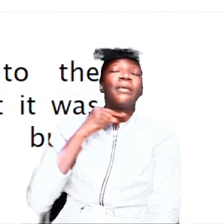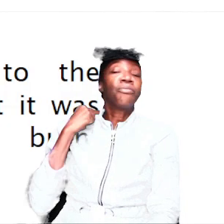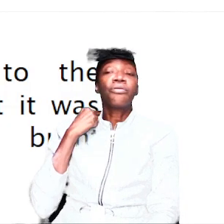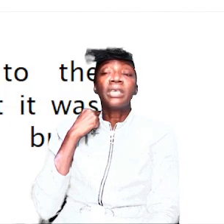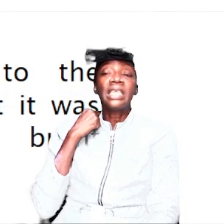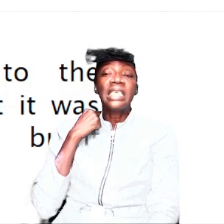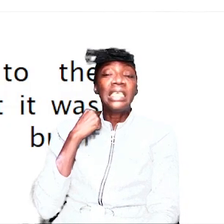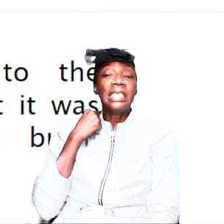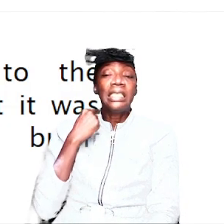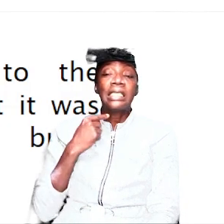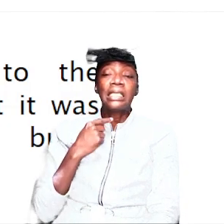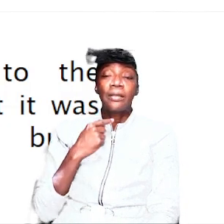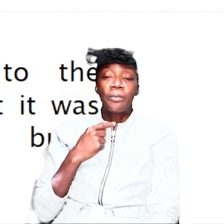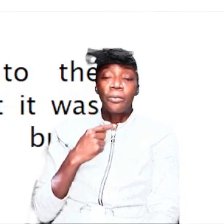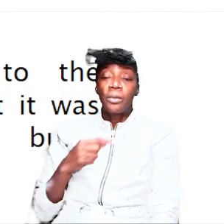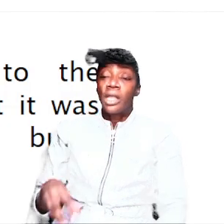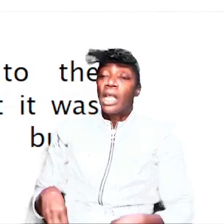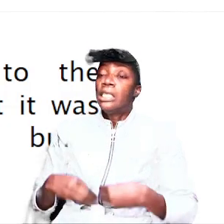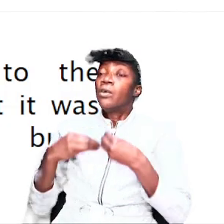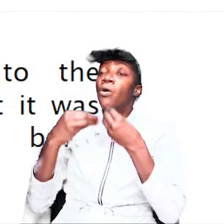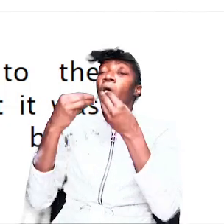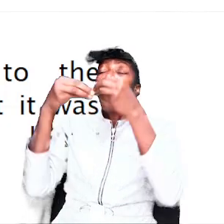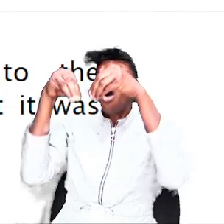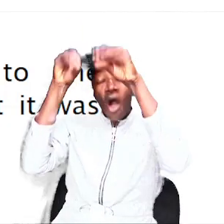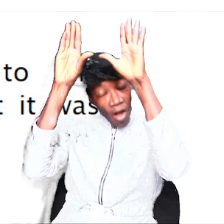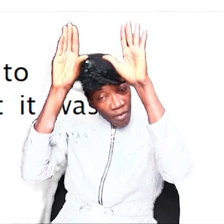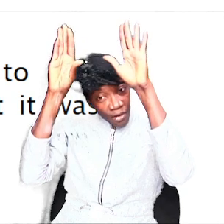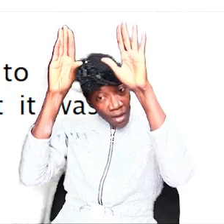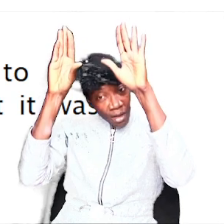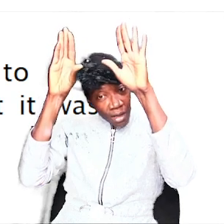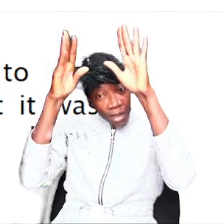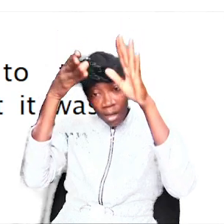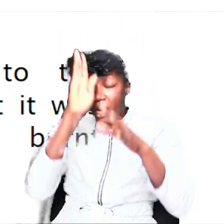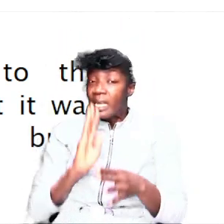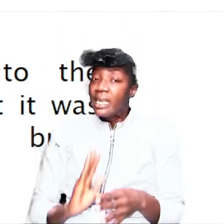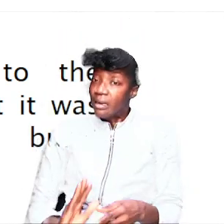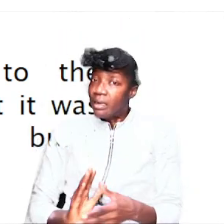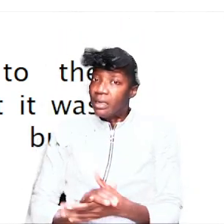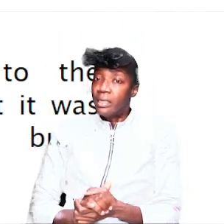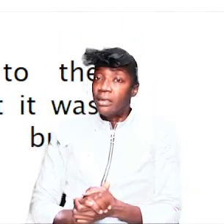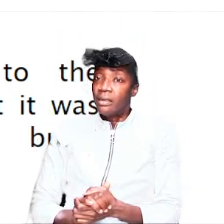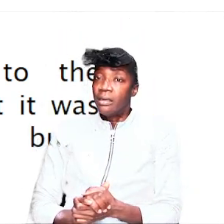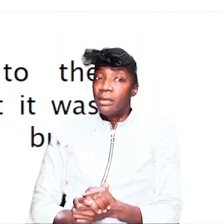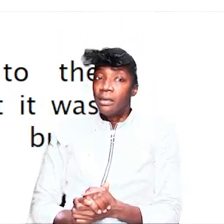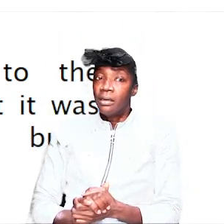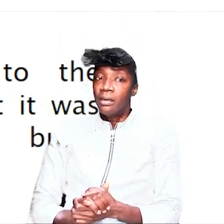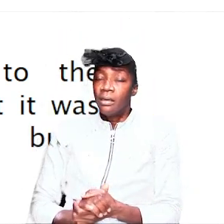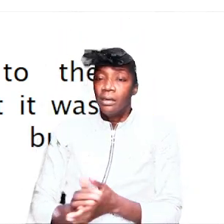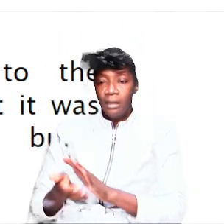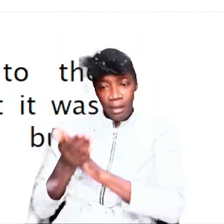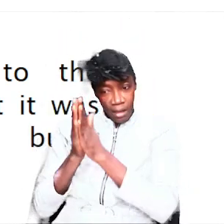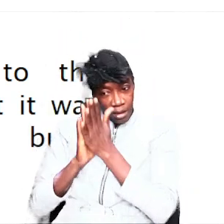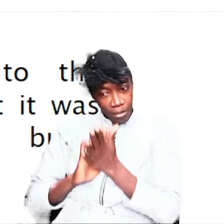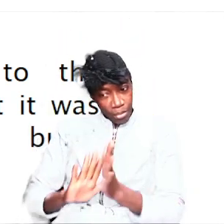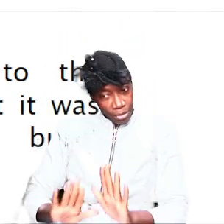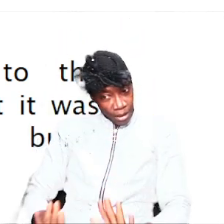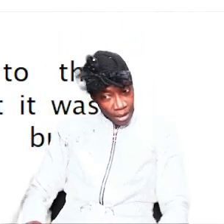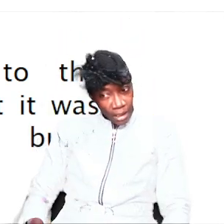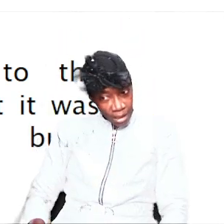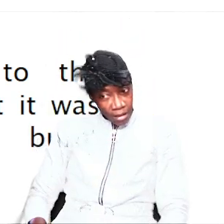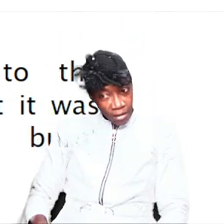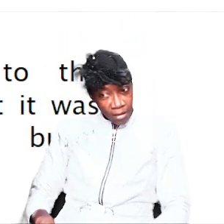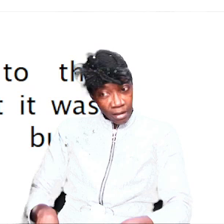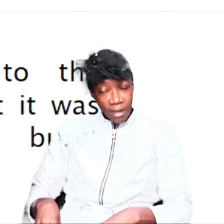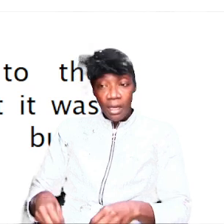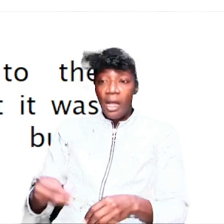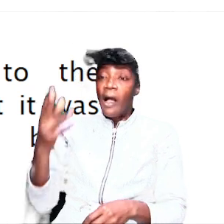authorized by God to make these offerings. So when the peace offering and the burnt offering